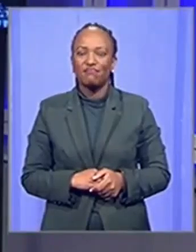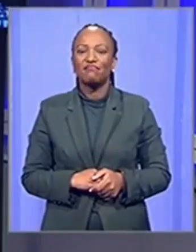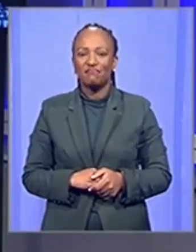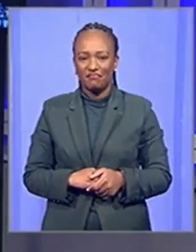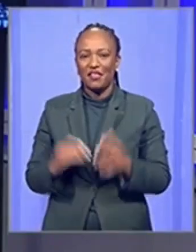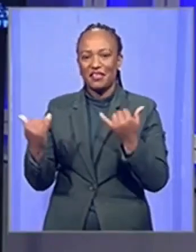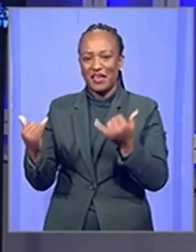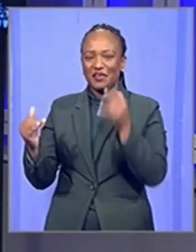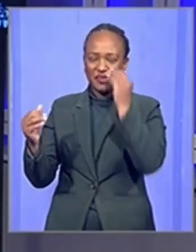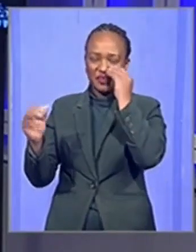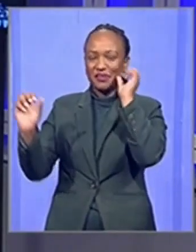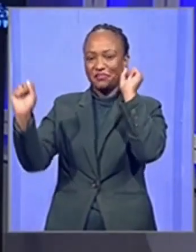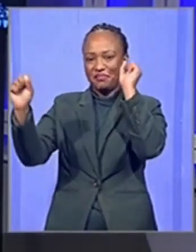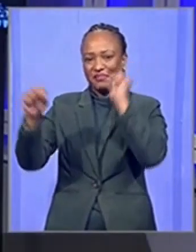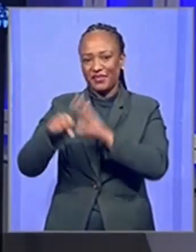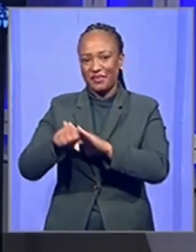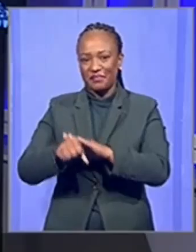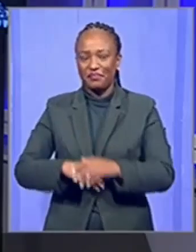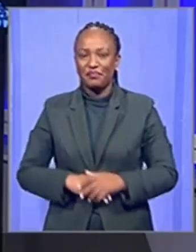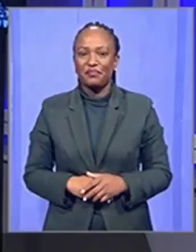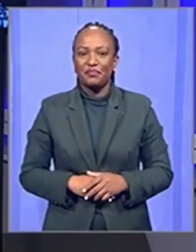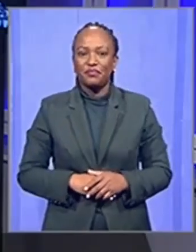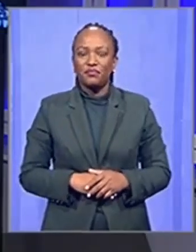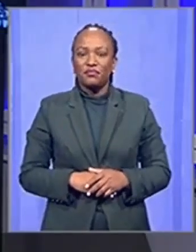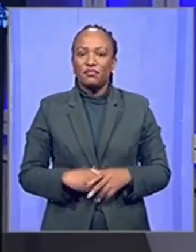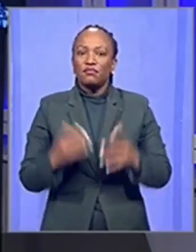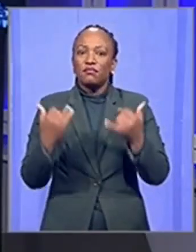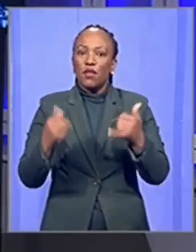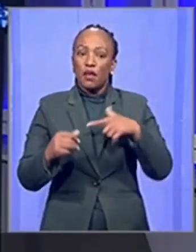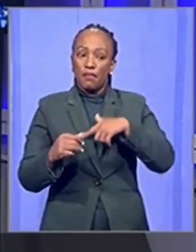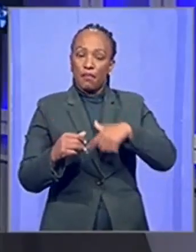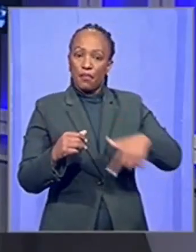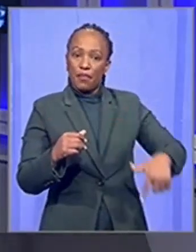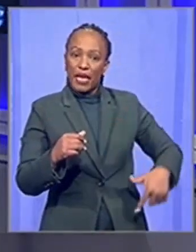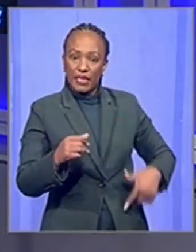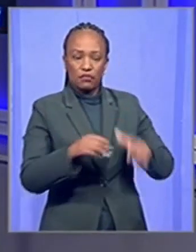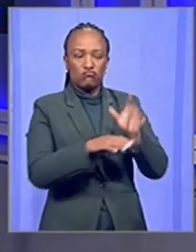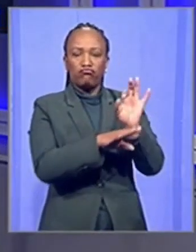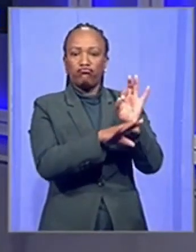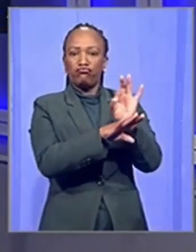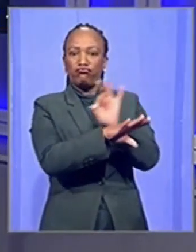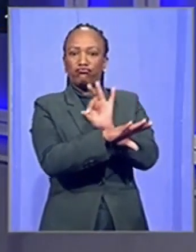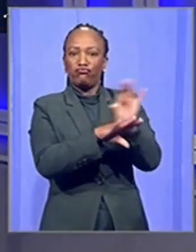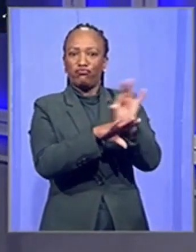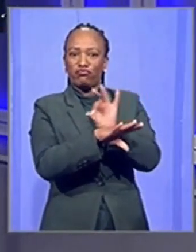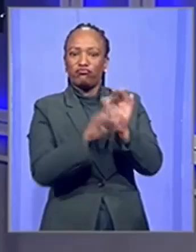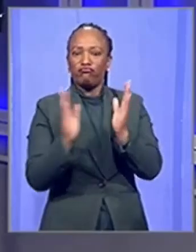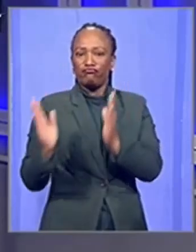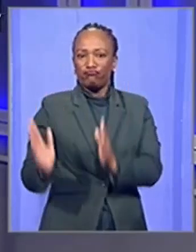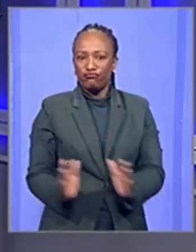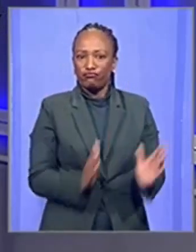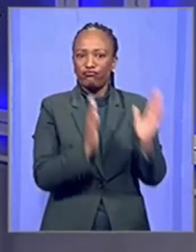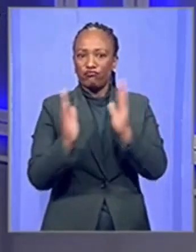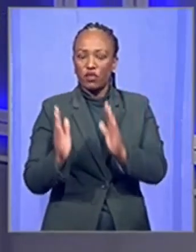Tlaridiale. Dithulaganyo tsa go ikanisiwa ga moporesidente di tsweletse kwa Union Buildings kwa Pretoria ka